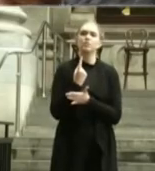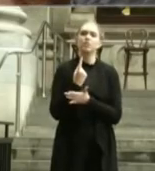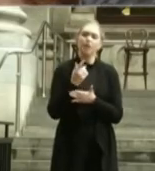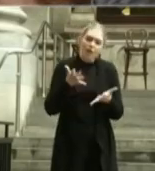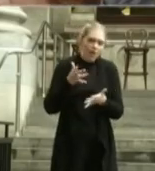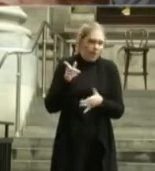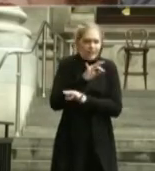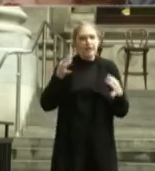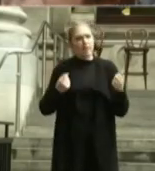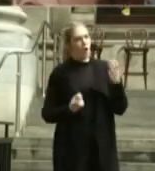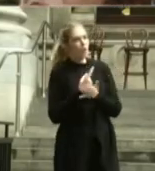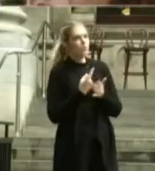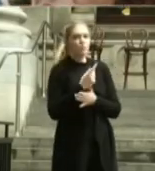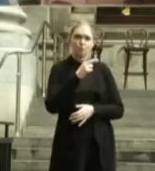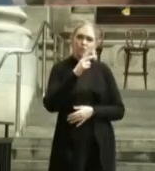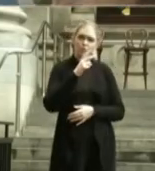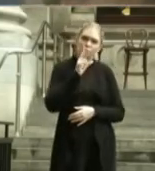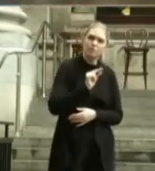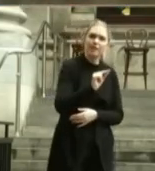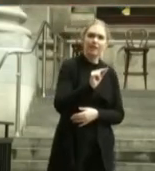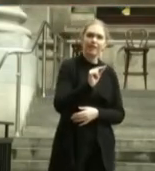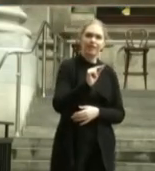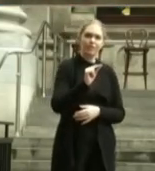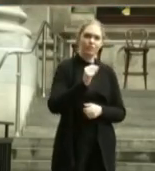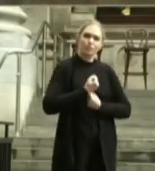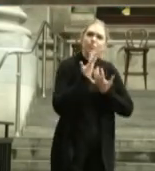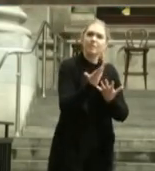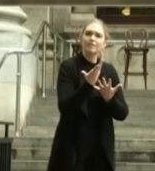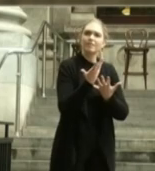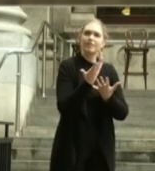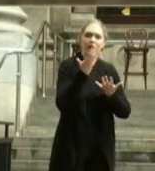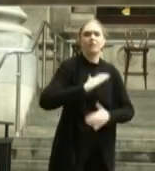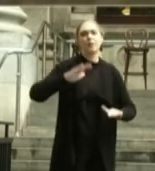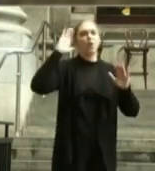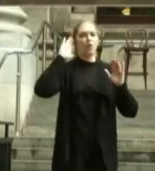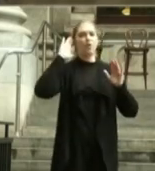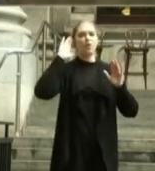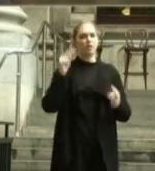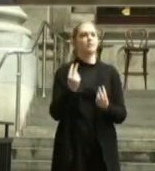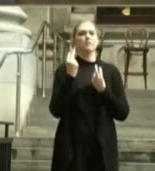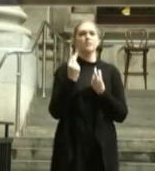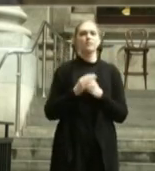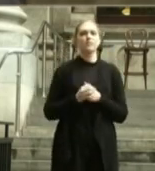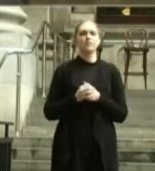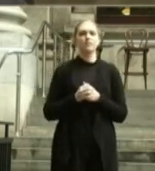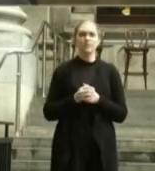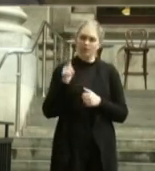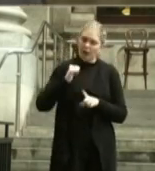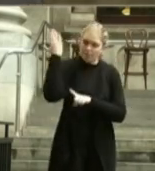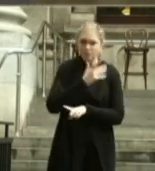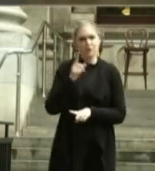Opportunity to speak and be heard. For too long, Aboriginal people have lacked a meaningful voice in